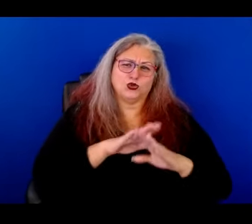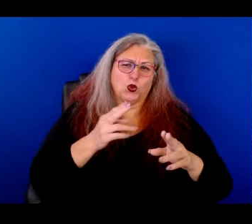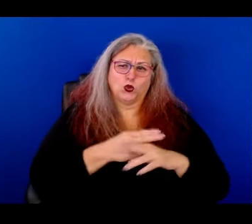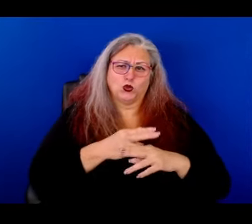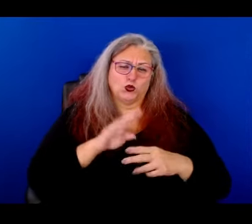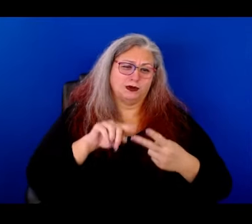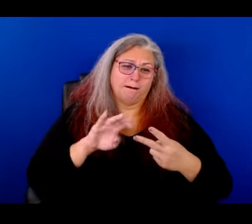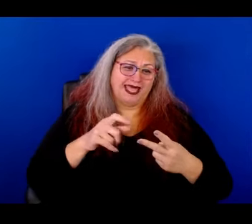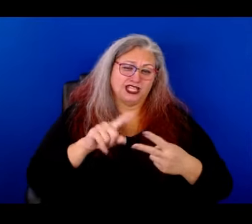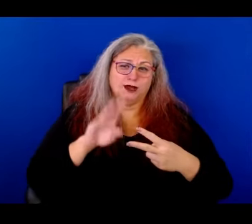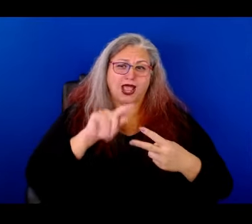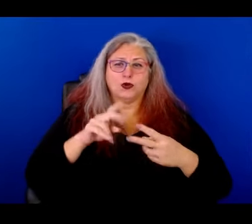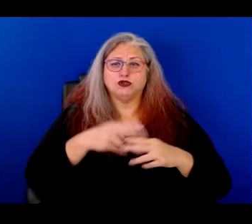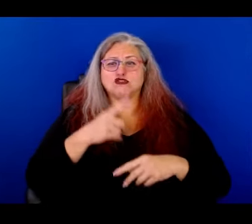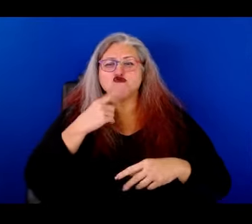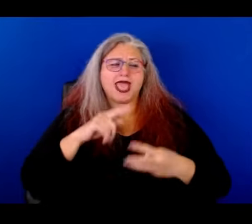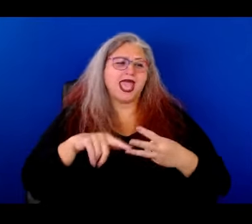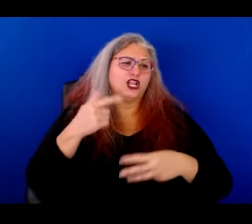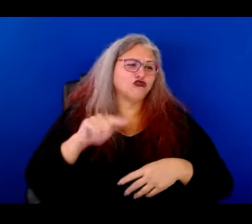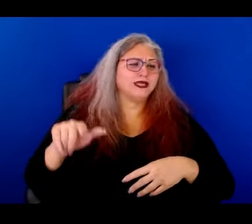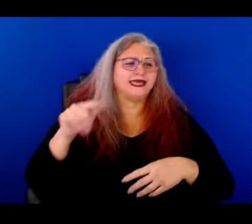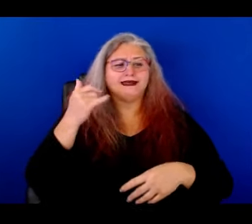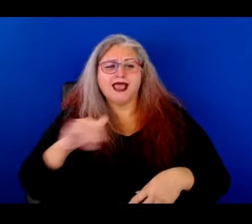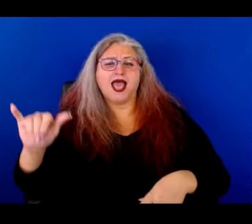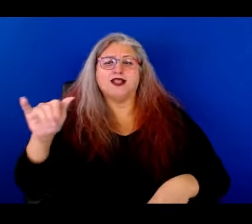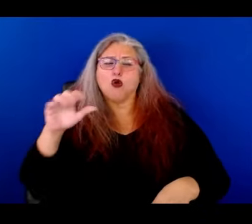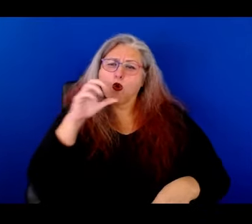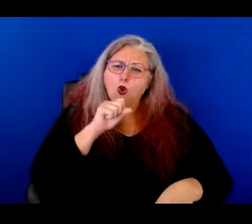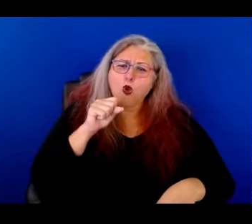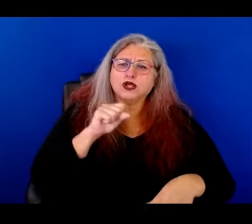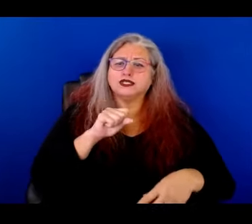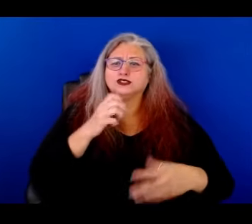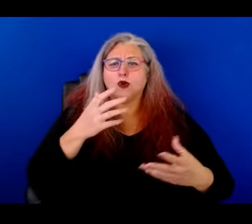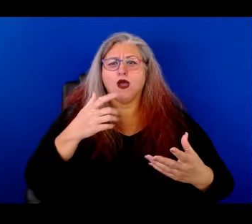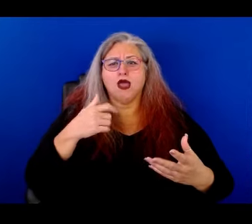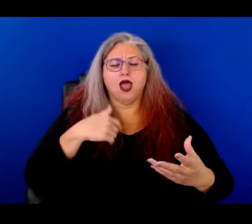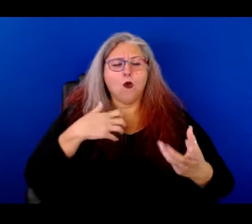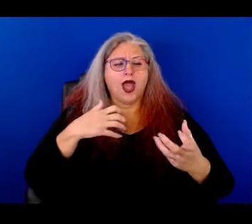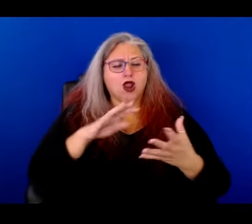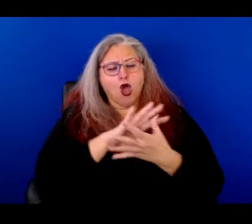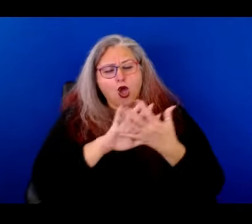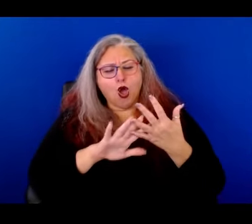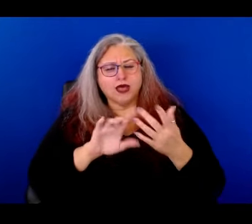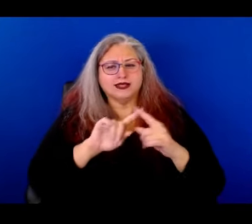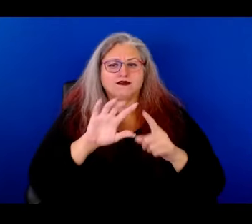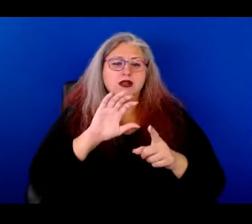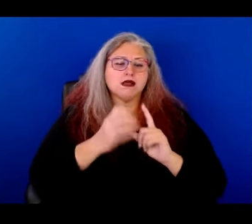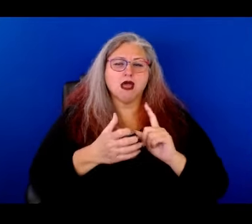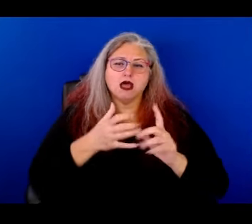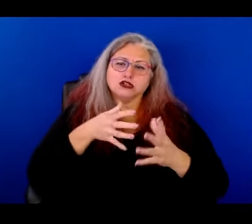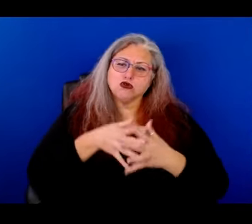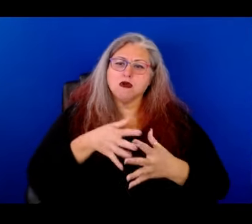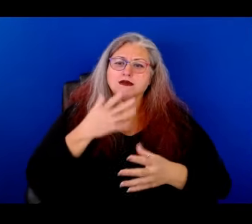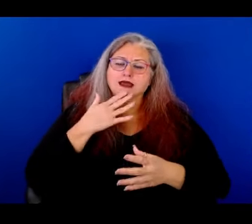and brown. We wear red and green and yellow and orange. And so I wanted all those cultural colors